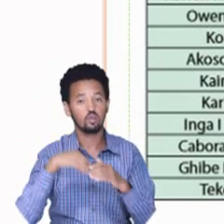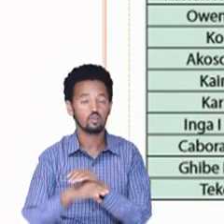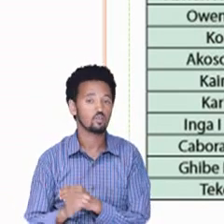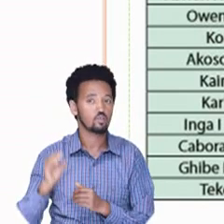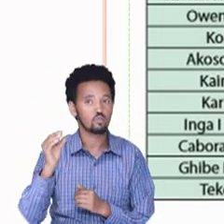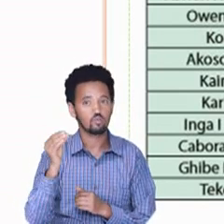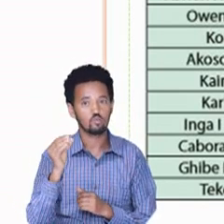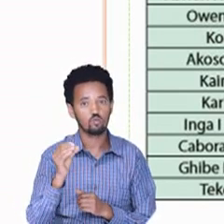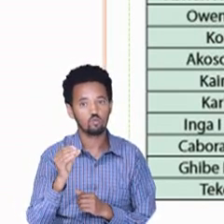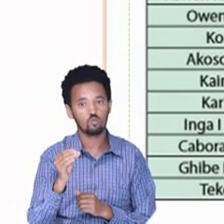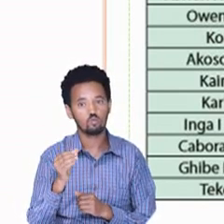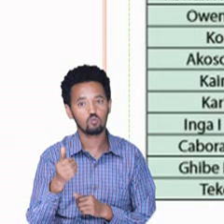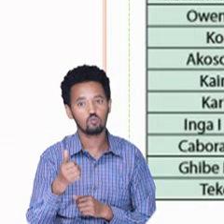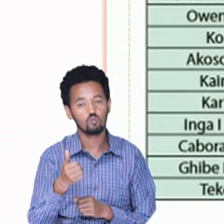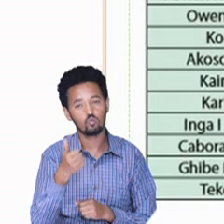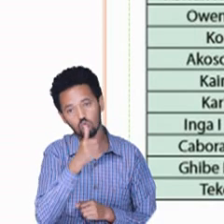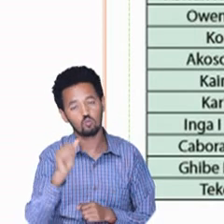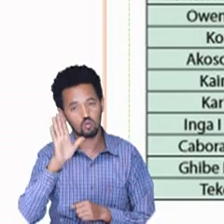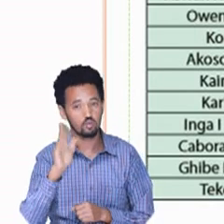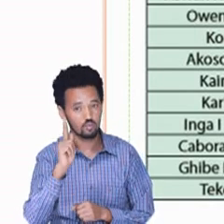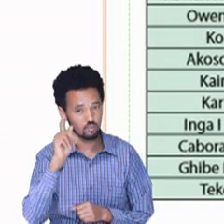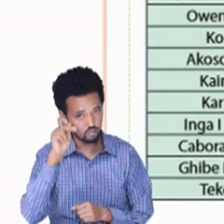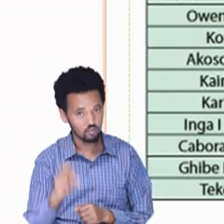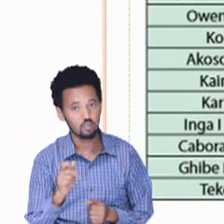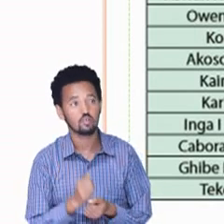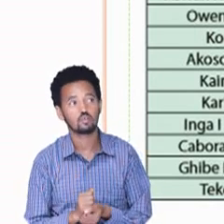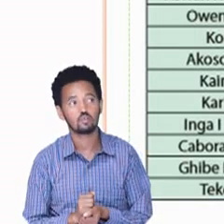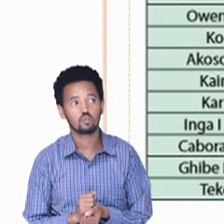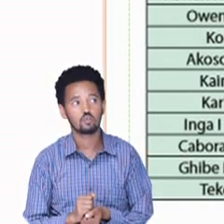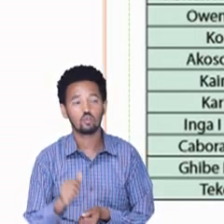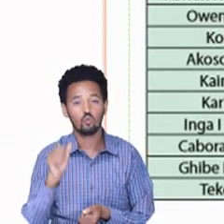Koga, built over Awash, which is found in Ethiopia.